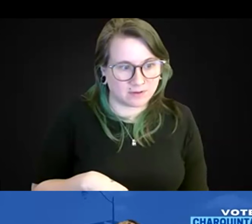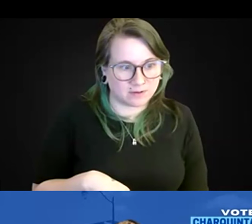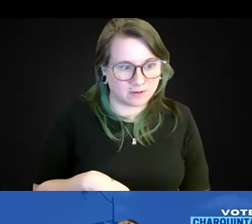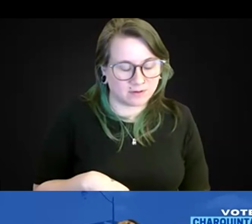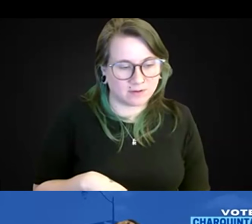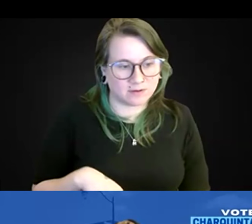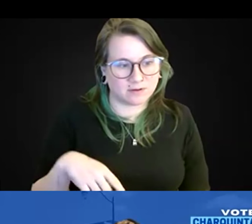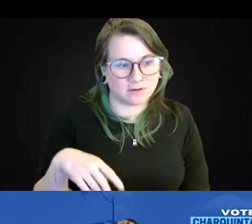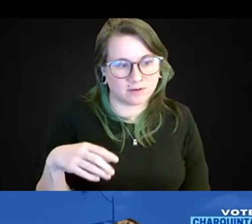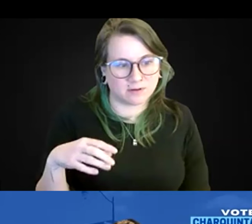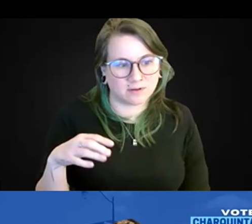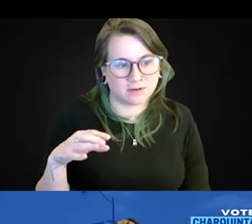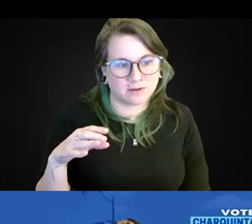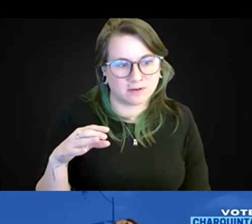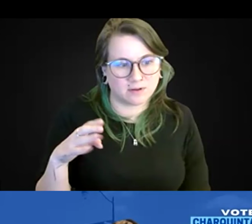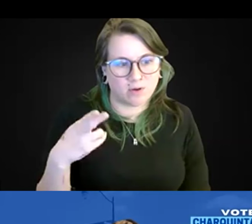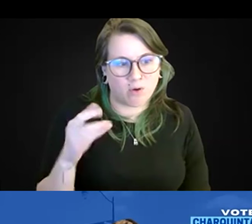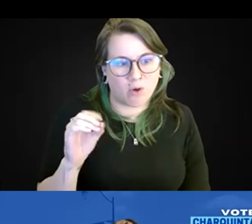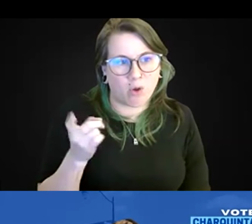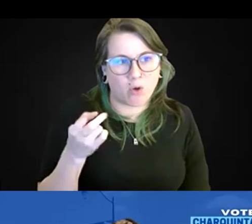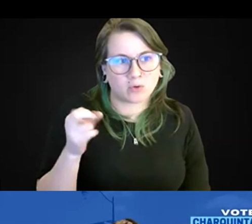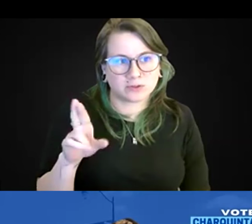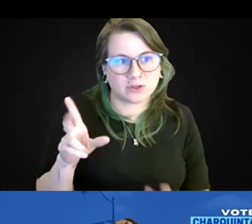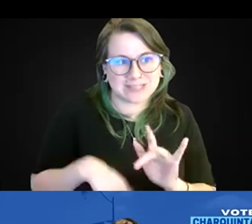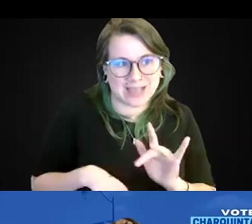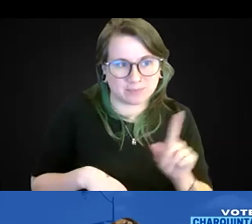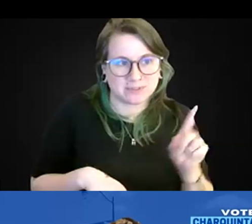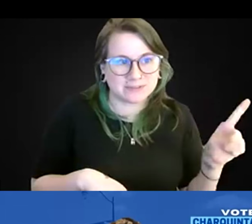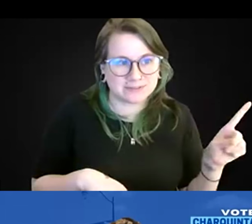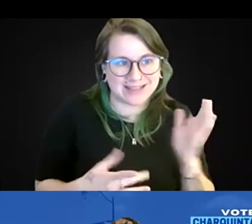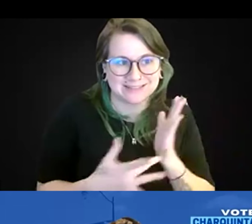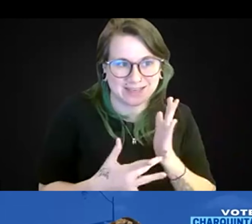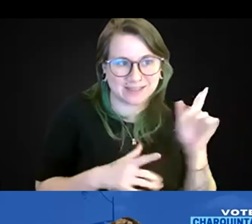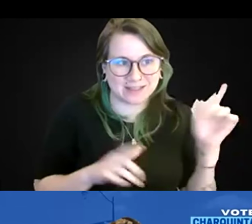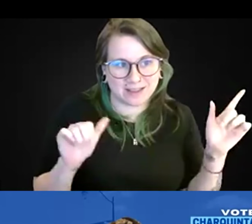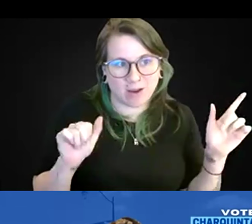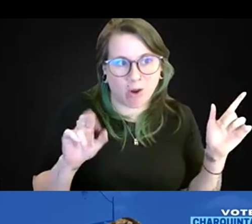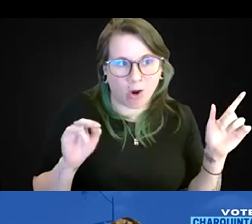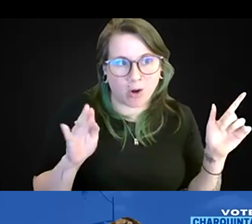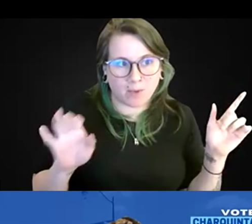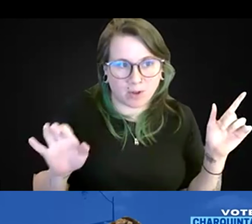Holzler is absent. And he is technically absent because he didn't show up. Or